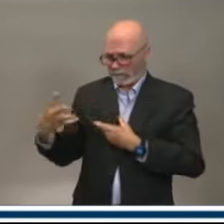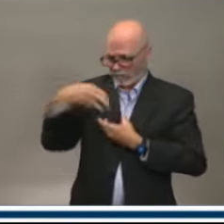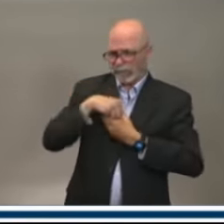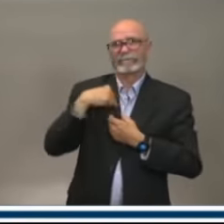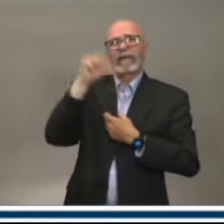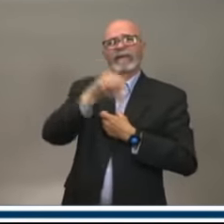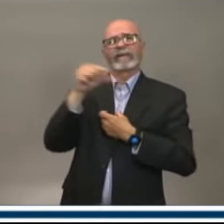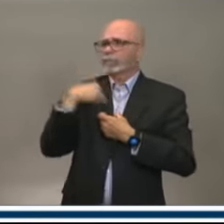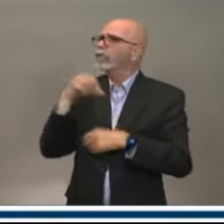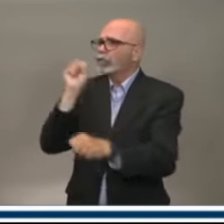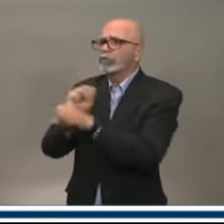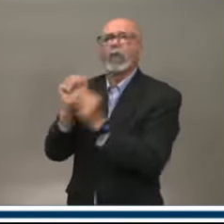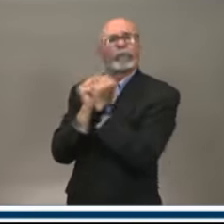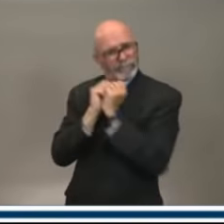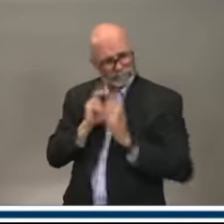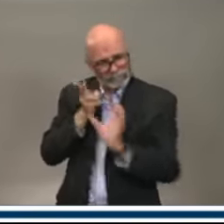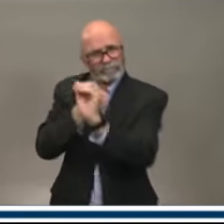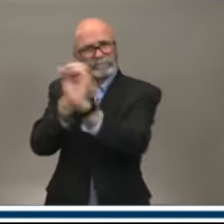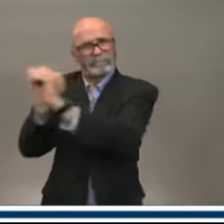that I find remarkable.